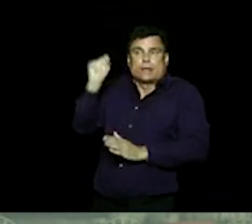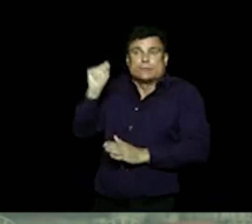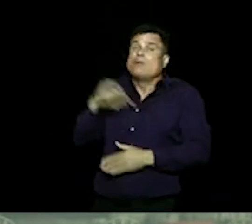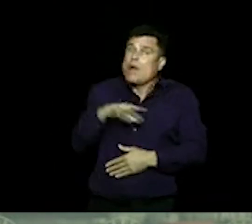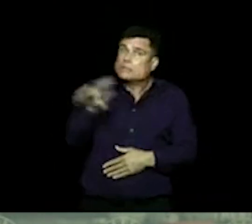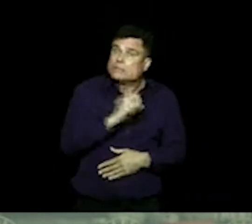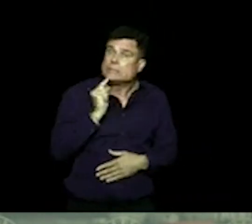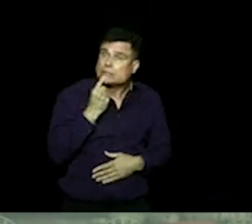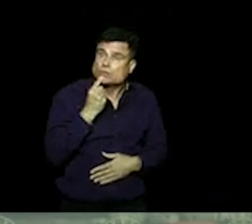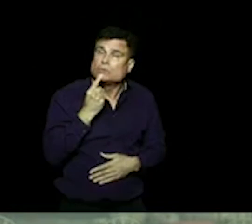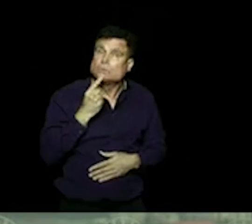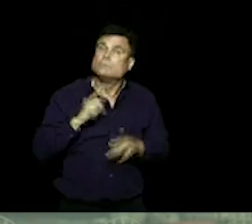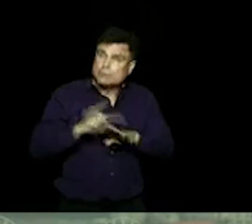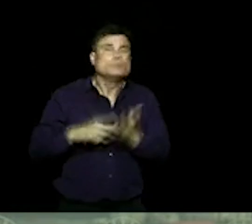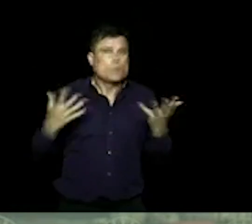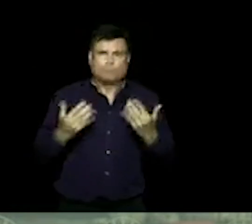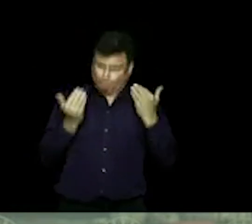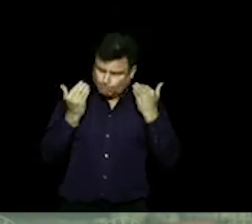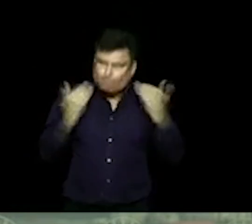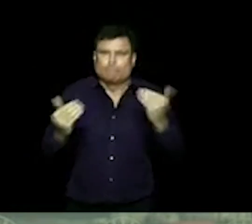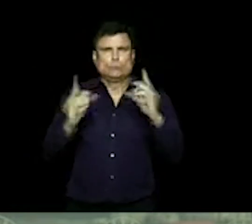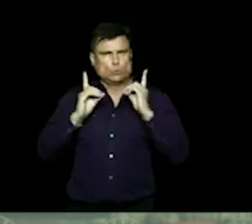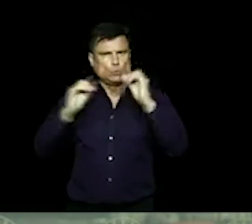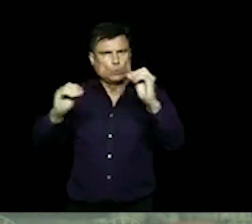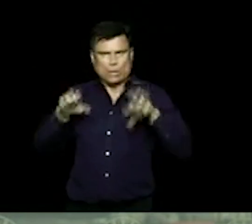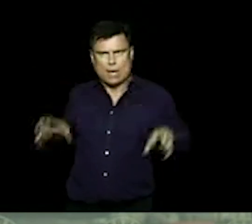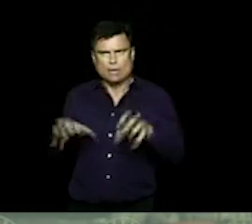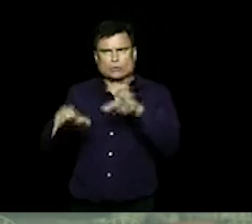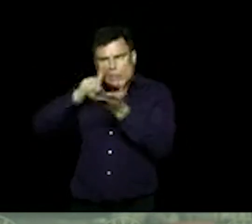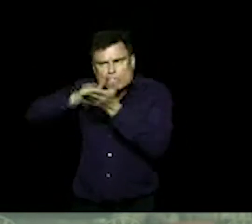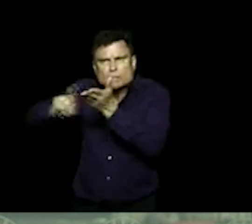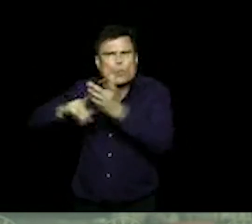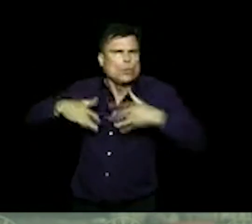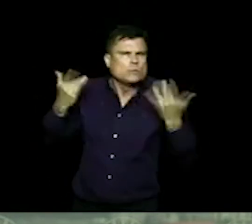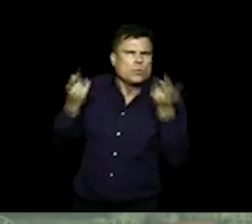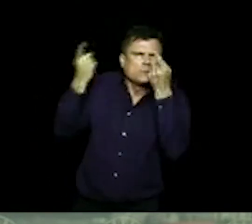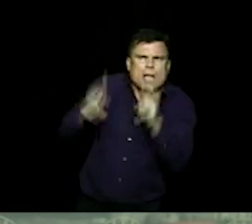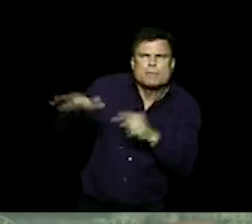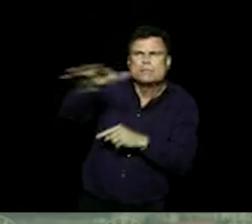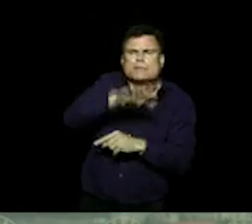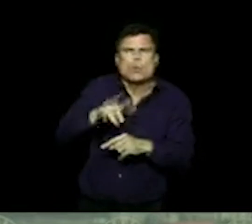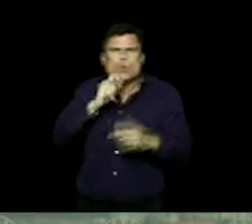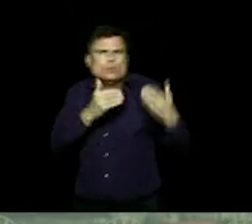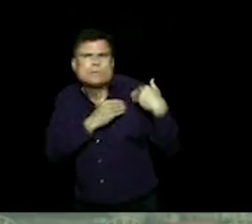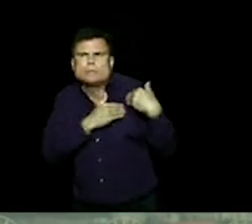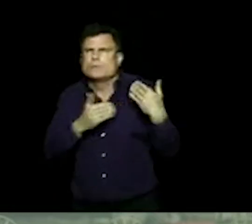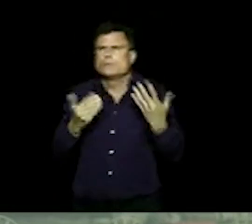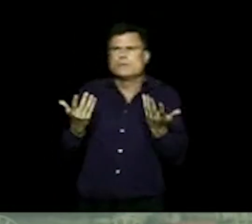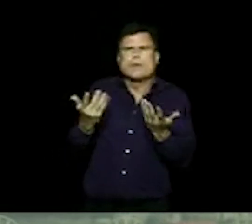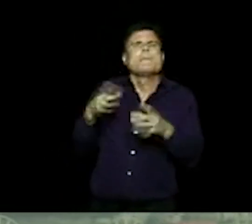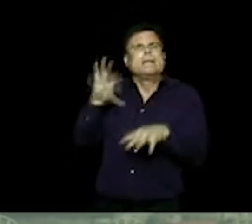work on to go through to establish the facts, and also for us to immediately engage in a process of engaging in remedies